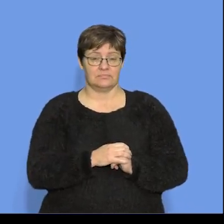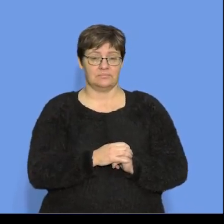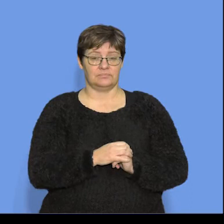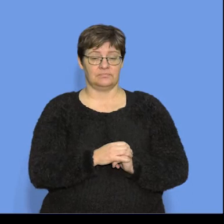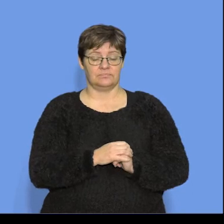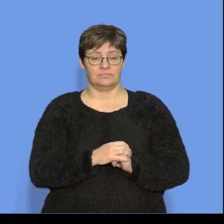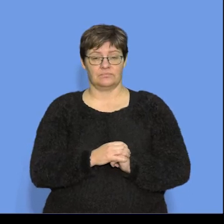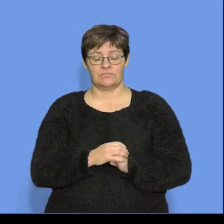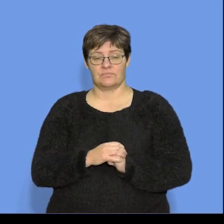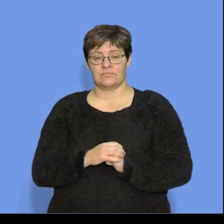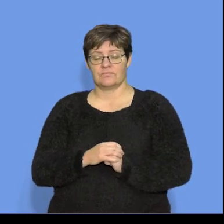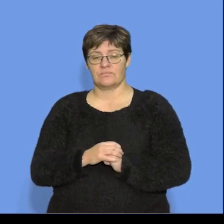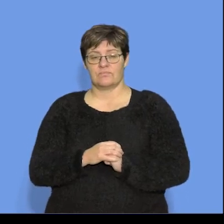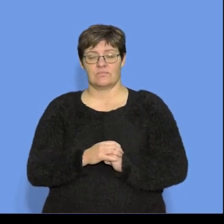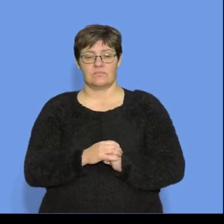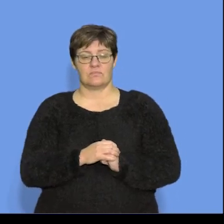of water.